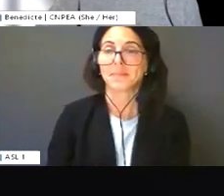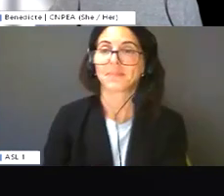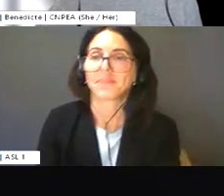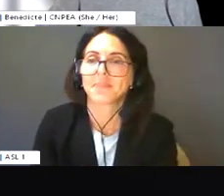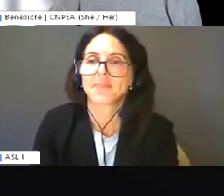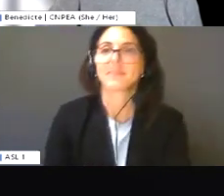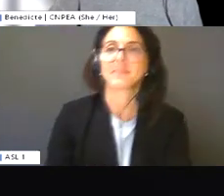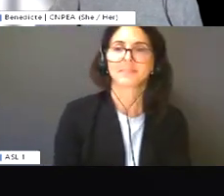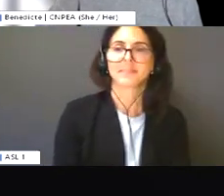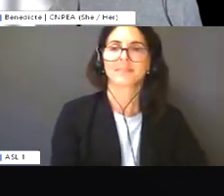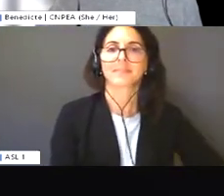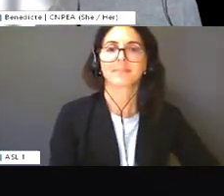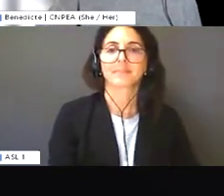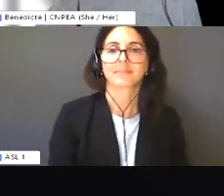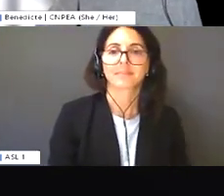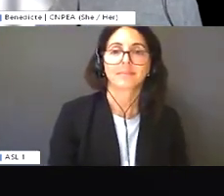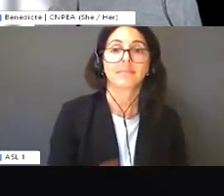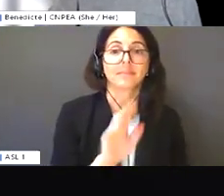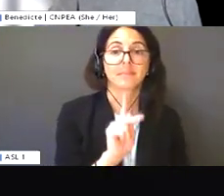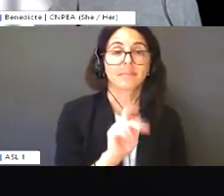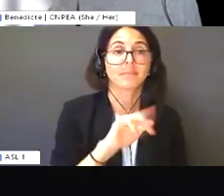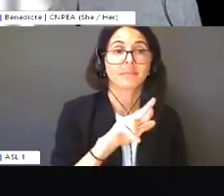I think it does. Kirsten, anything to add?